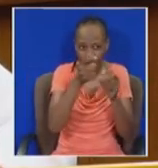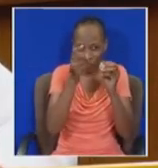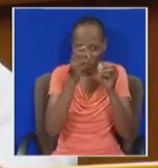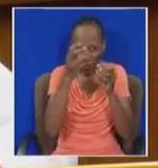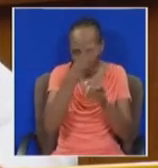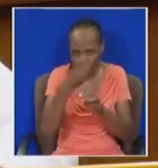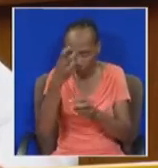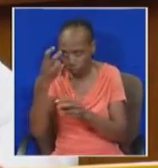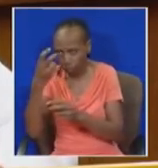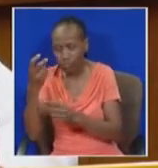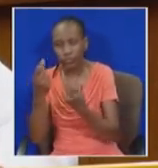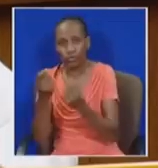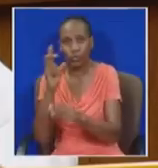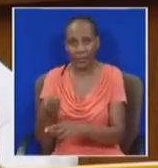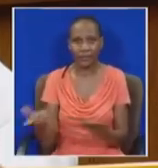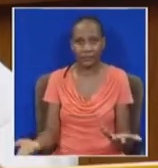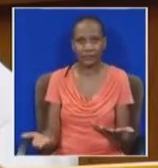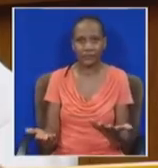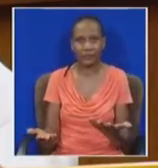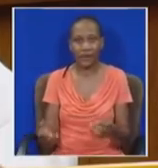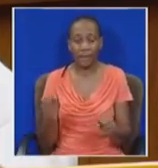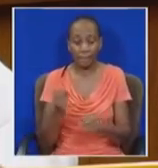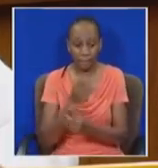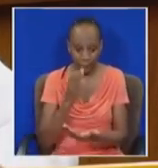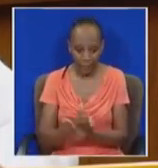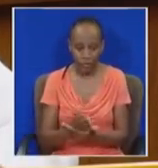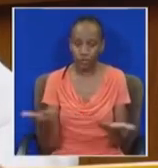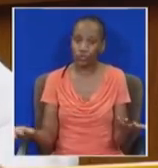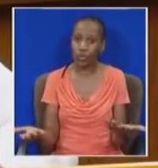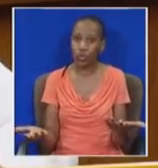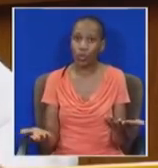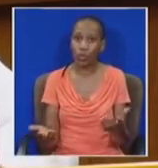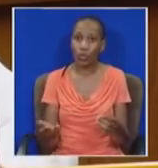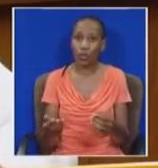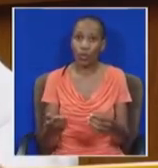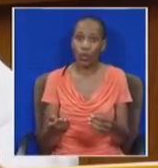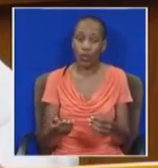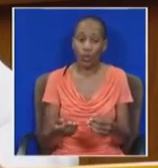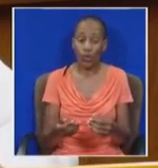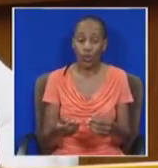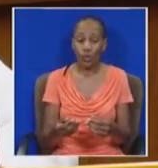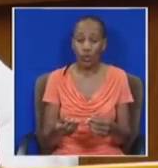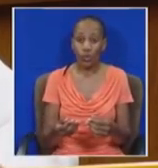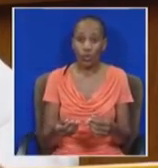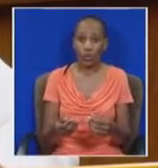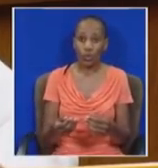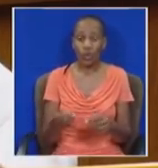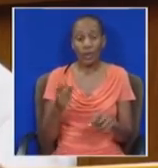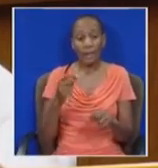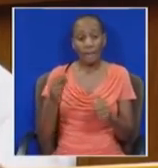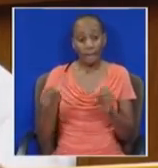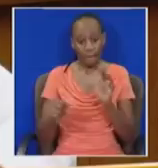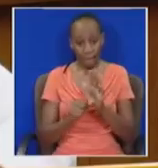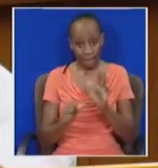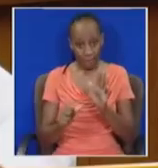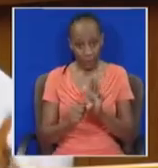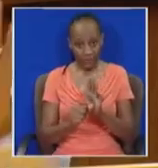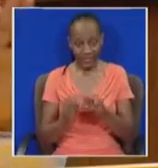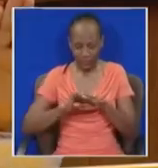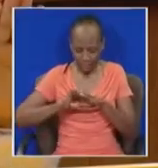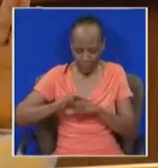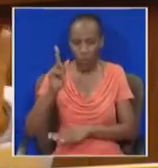by his predecessor through the deployment of loyalists in order to put his interests ahead of those of the people of South